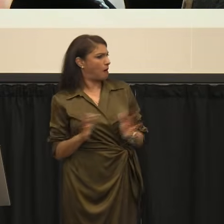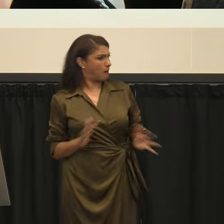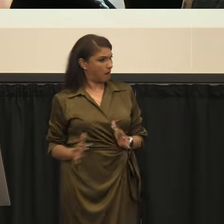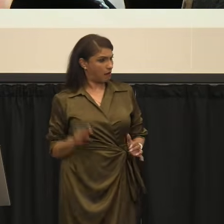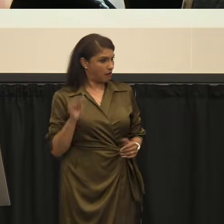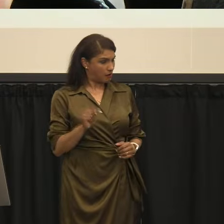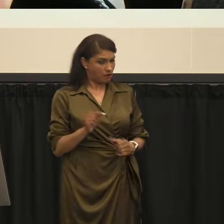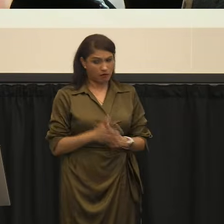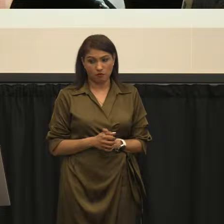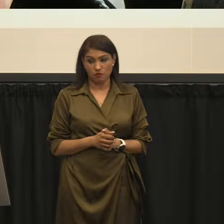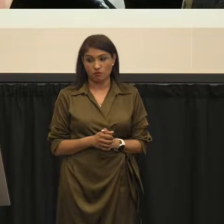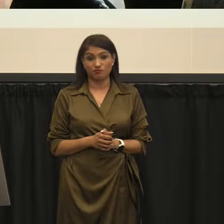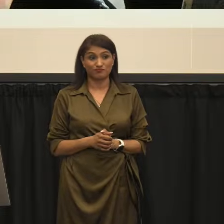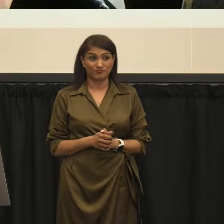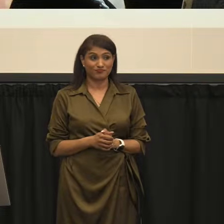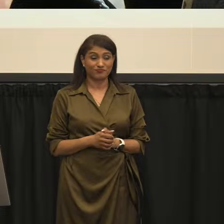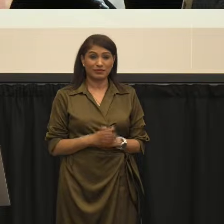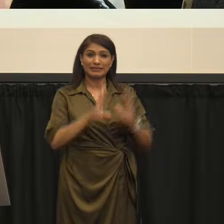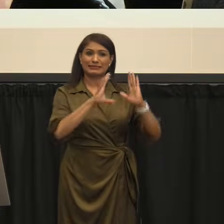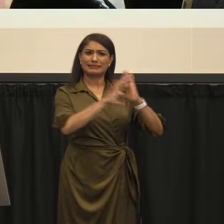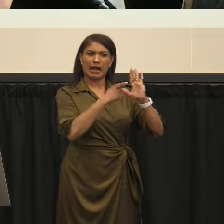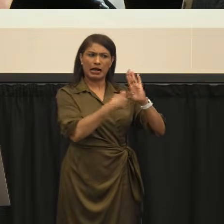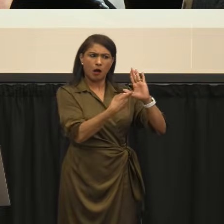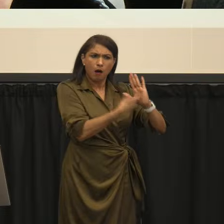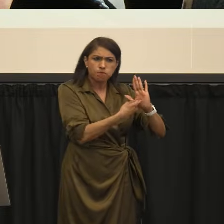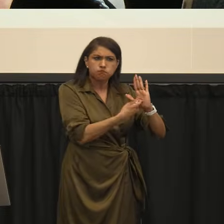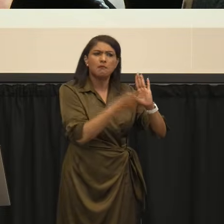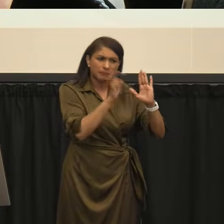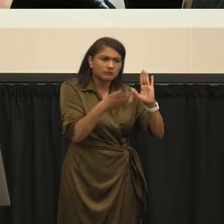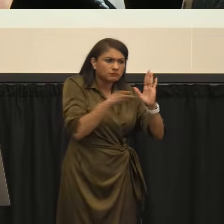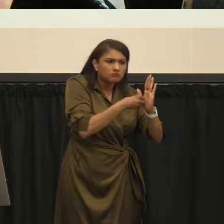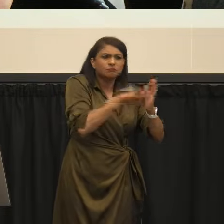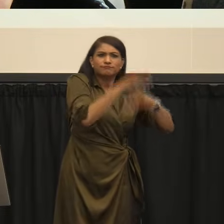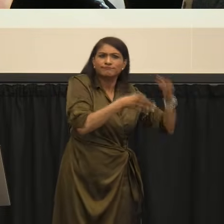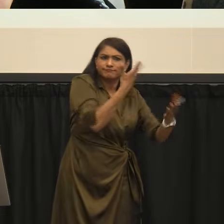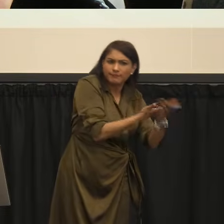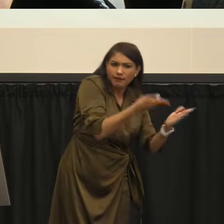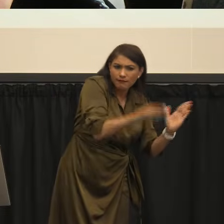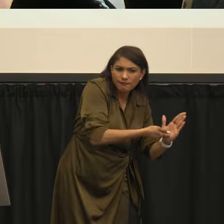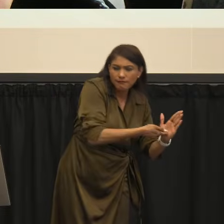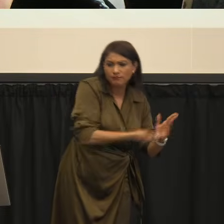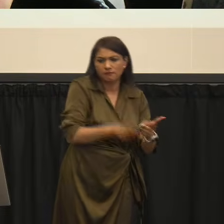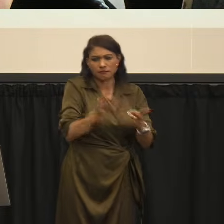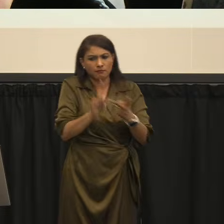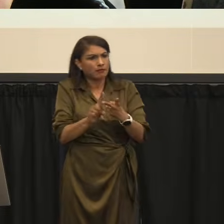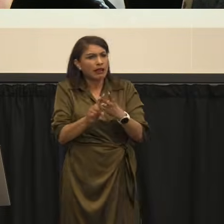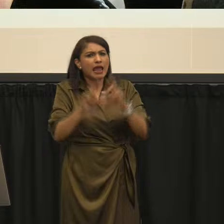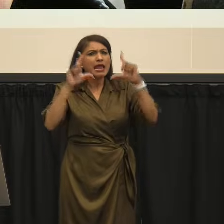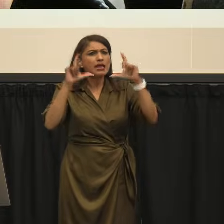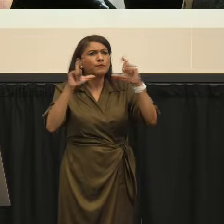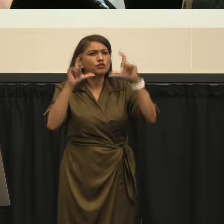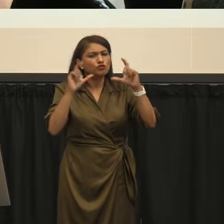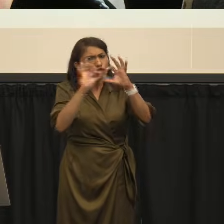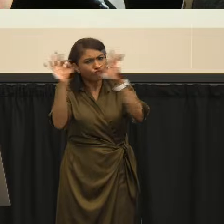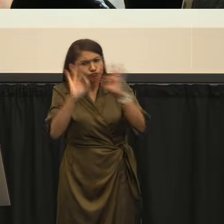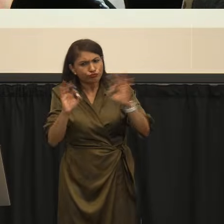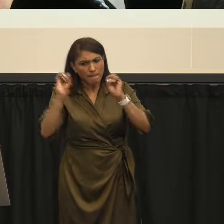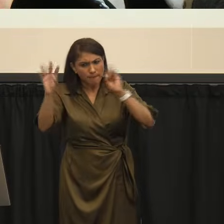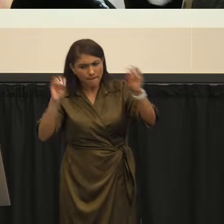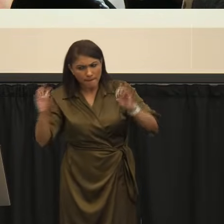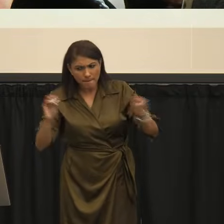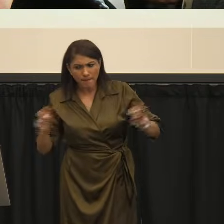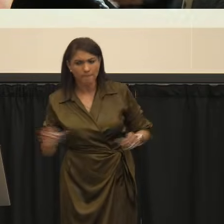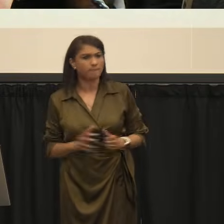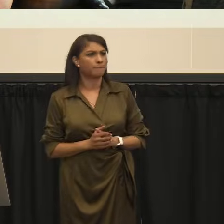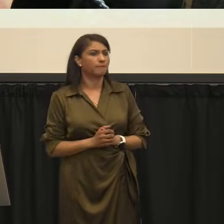There are many also with the setting up of websites as well. We should have requirements to lead us on